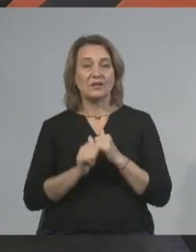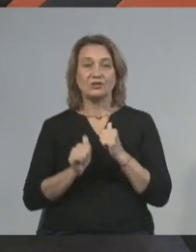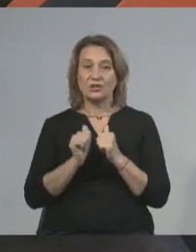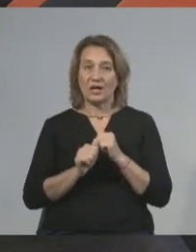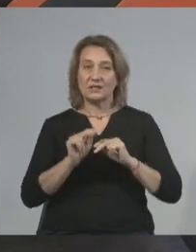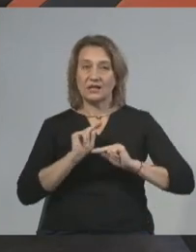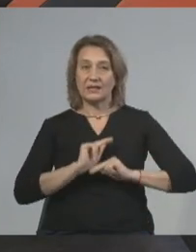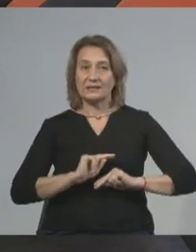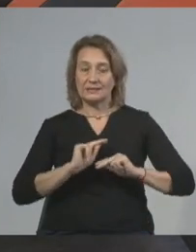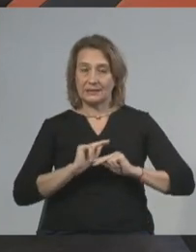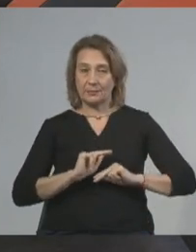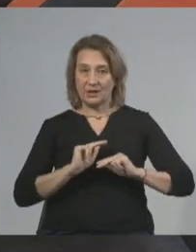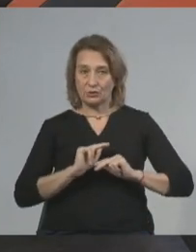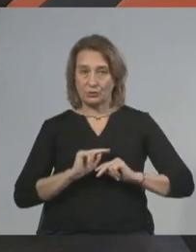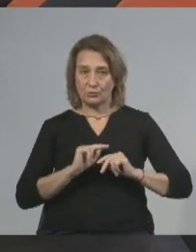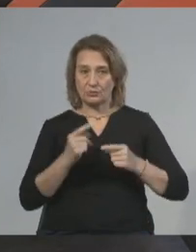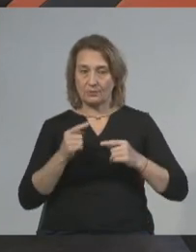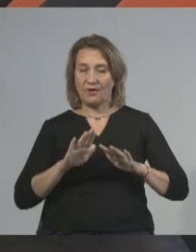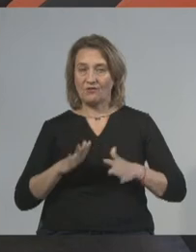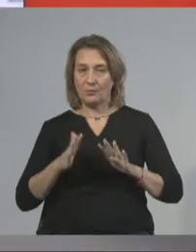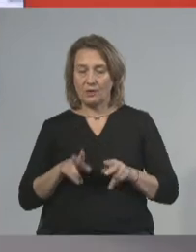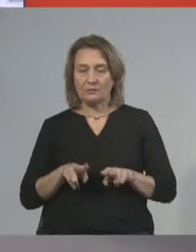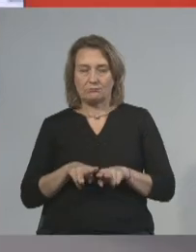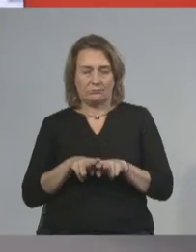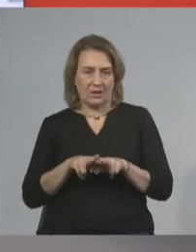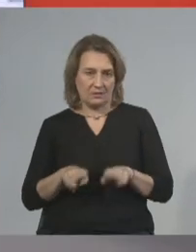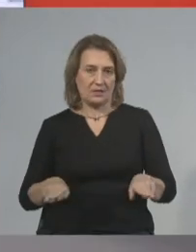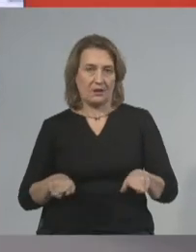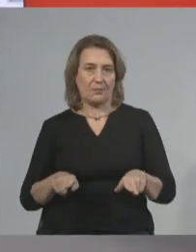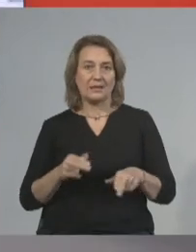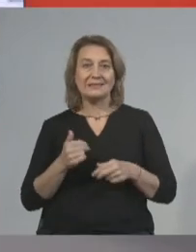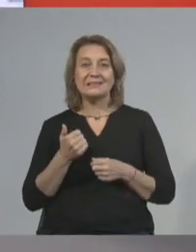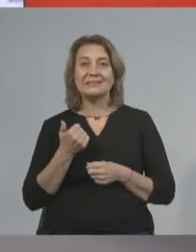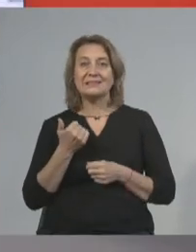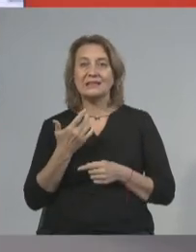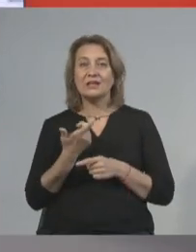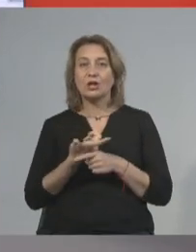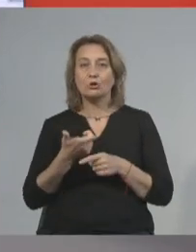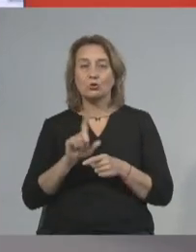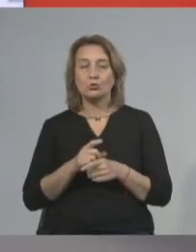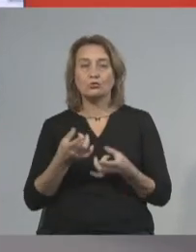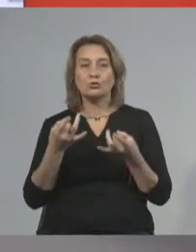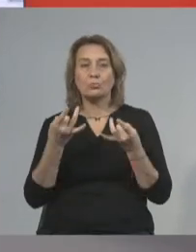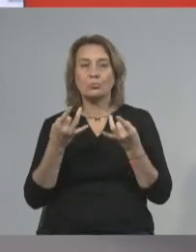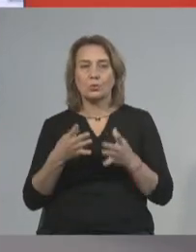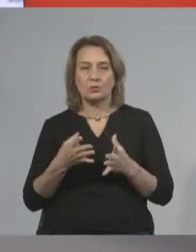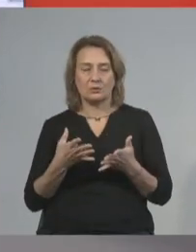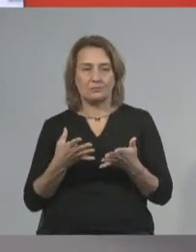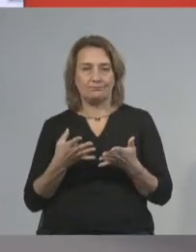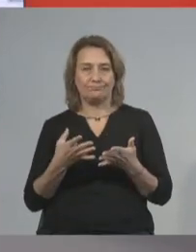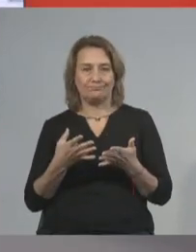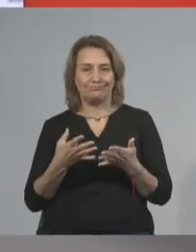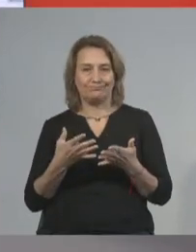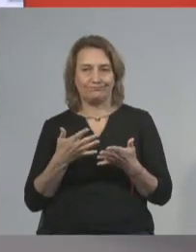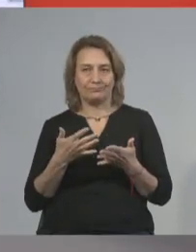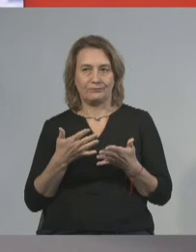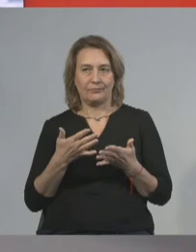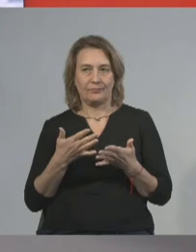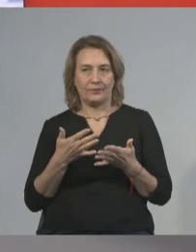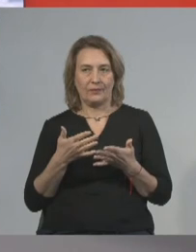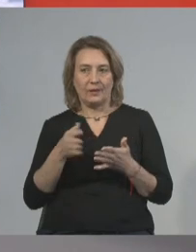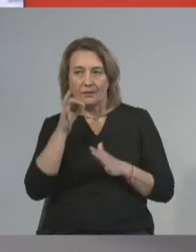yes so these narratives often work with emotions in this case everything is the same it's quite easy